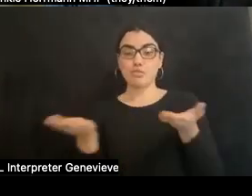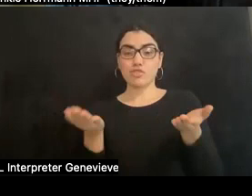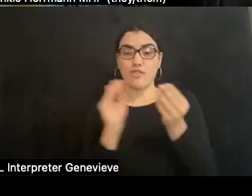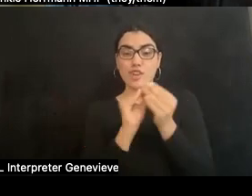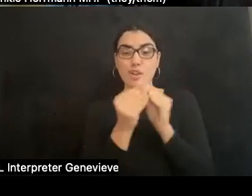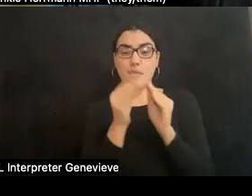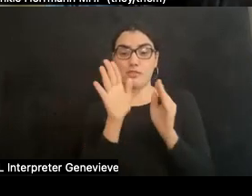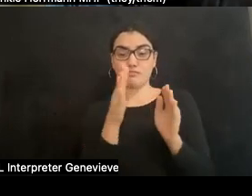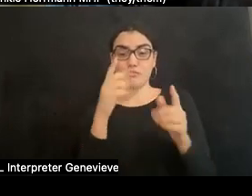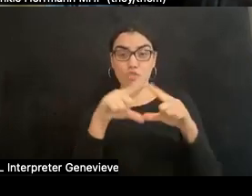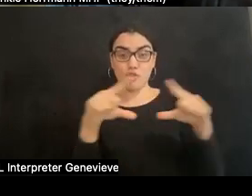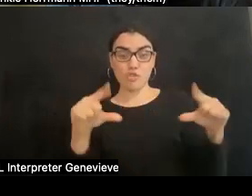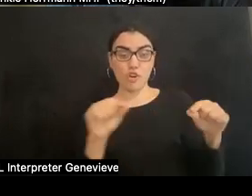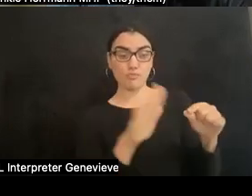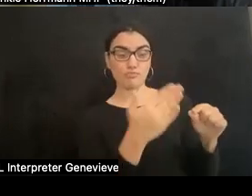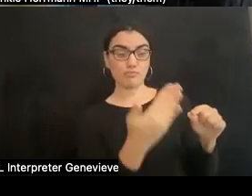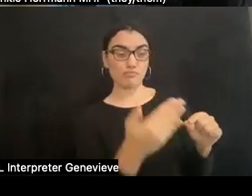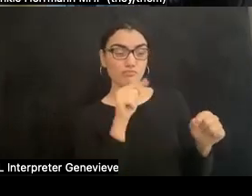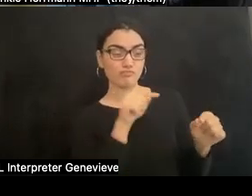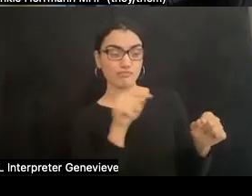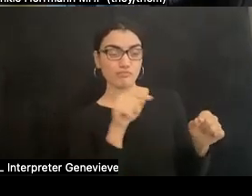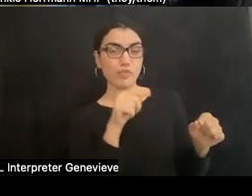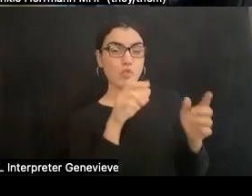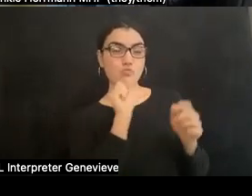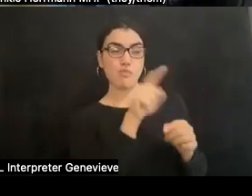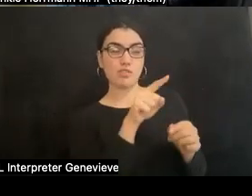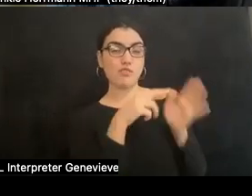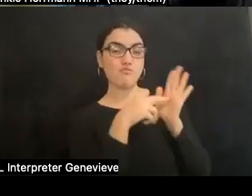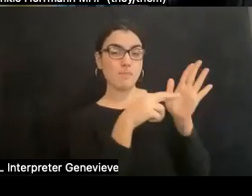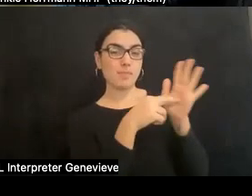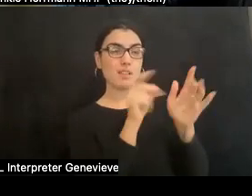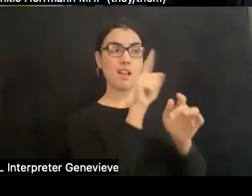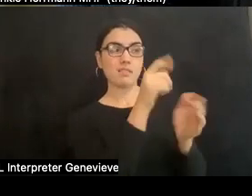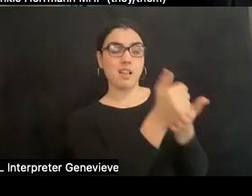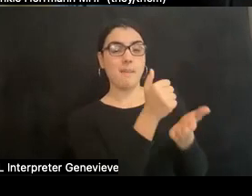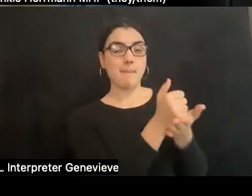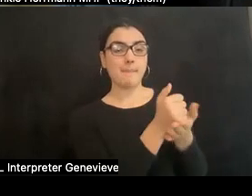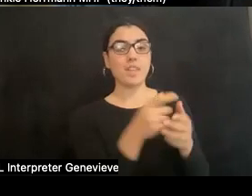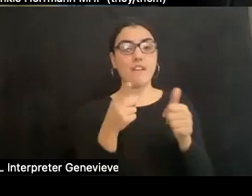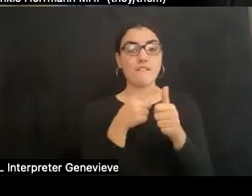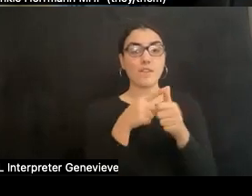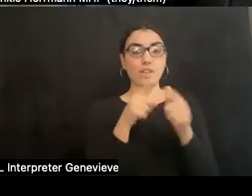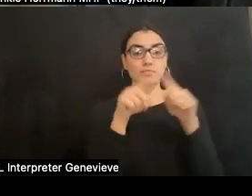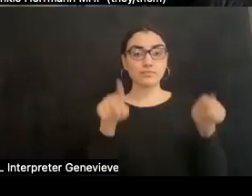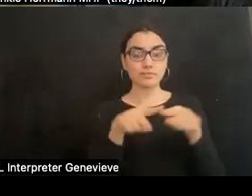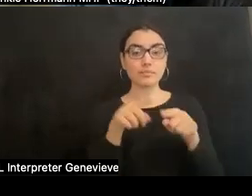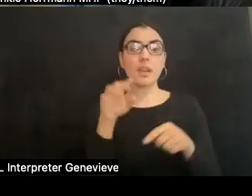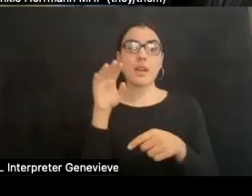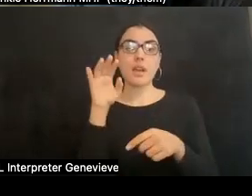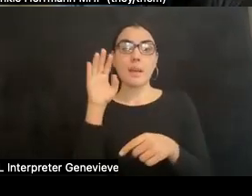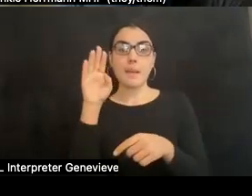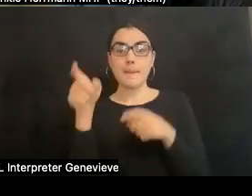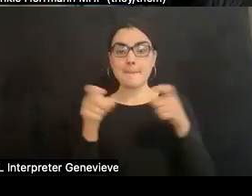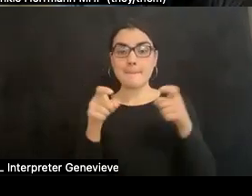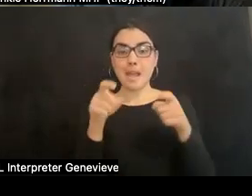of your managed care card and ask the representative to help. So I'm just going to go back to that first screen. The managed care card is the one that says